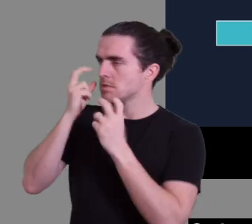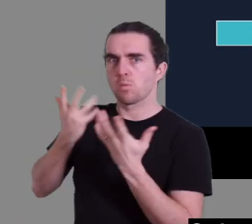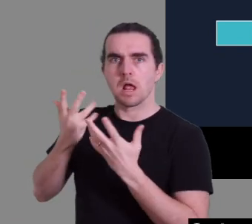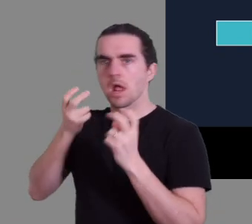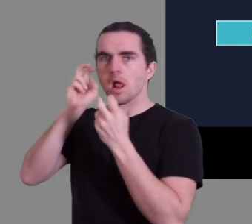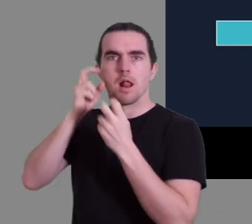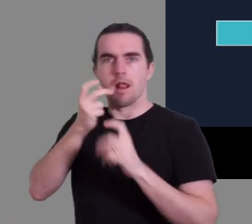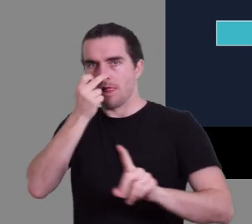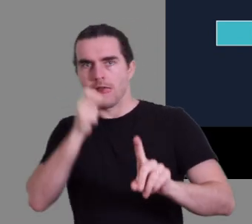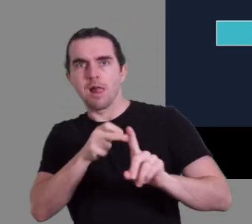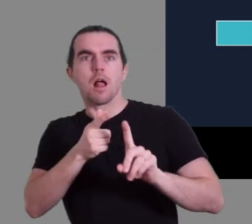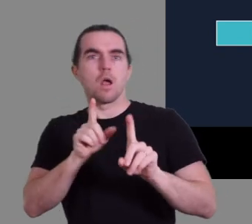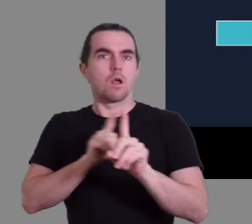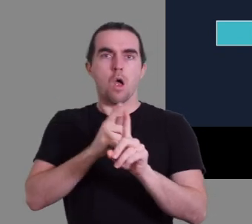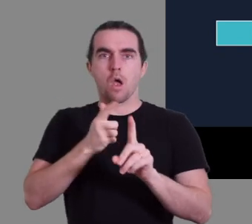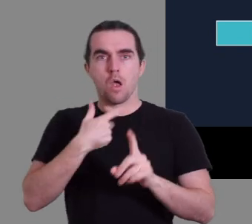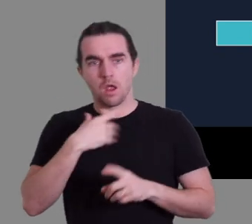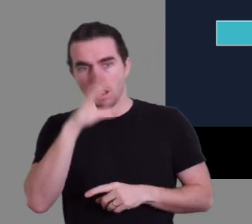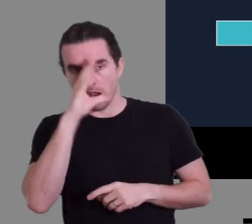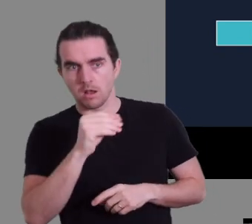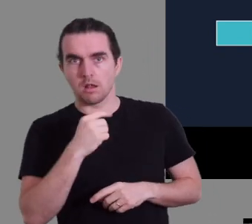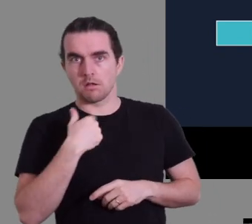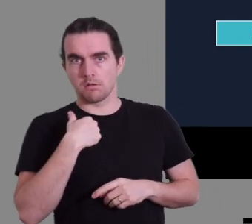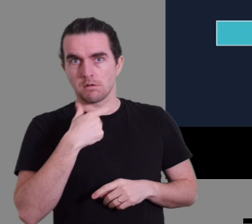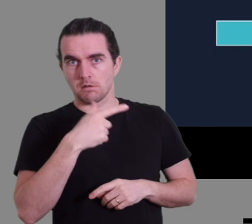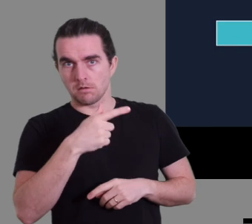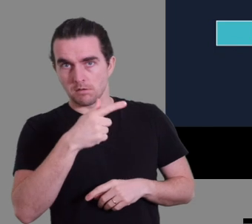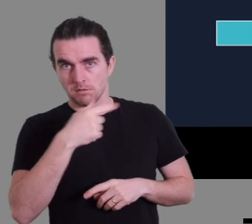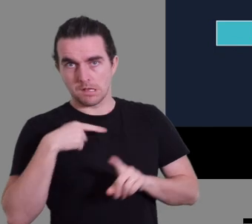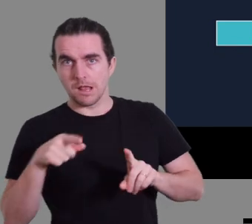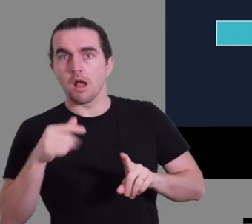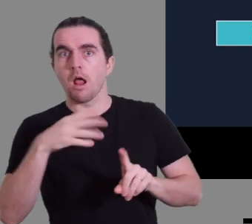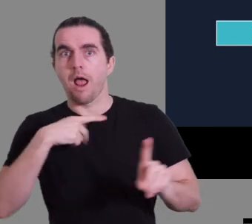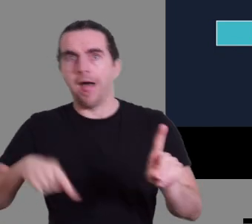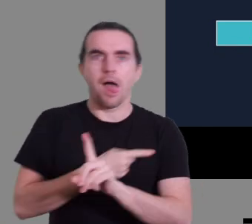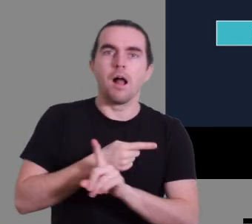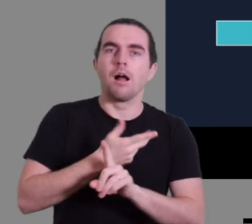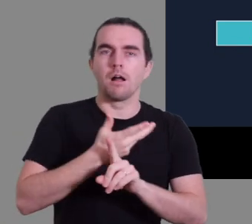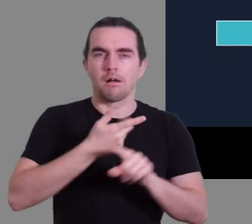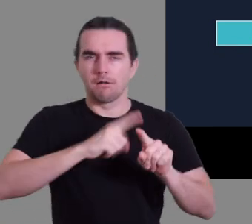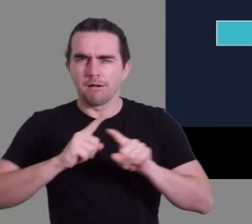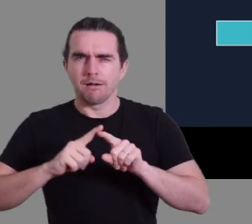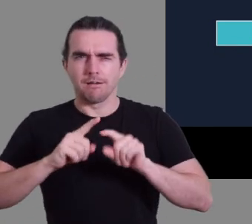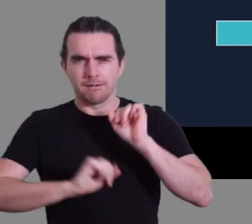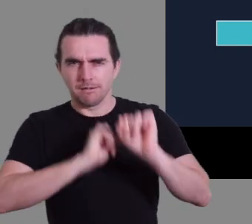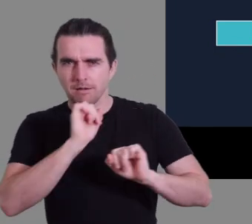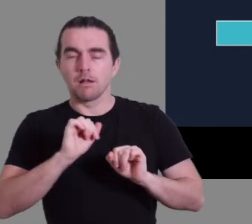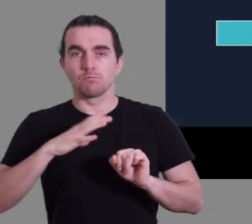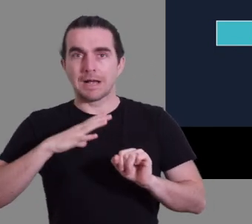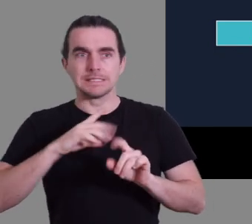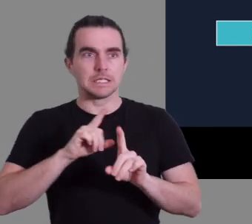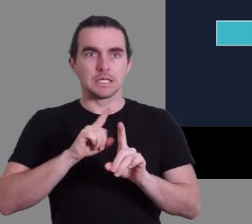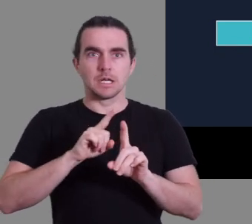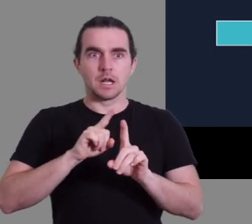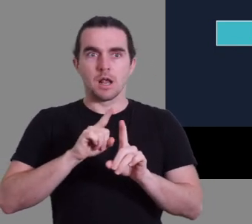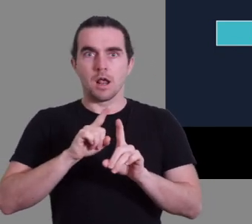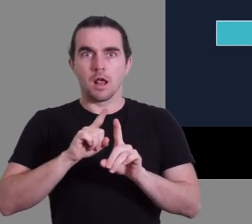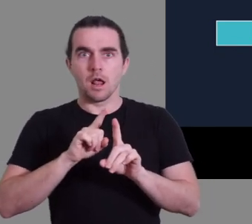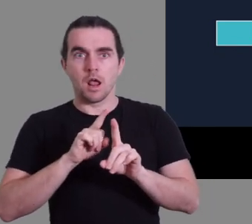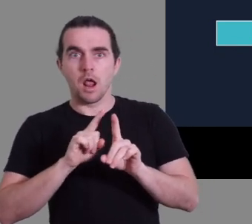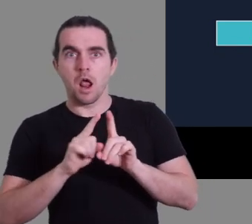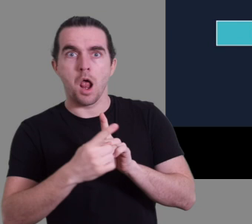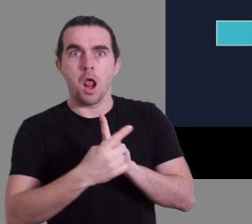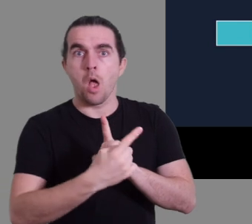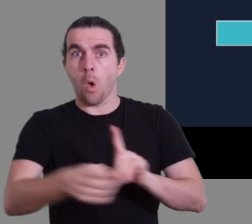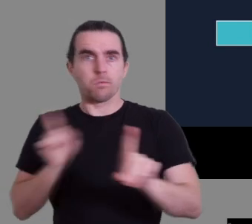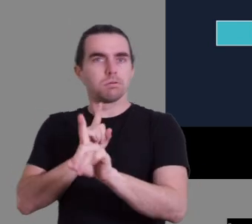their intentions by not revealing where they're looking. They're standing off and behind the attacker before they're ready to nip in front, having read